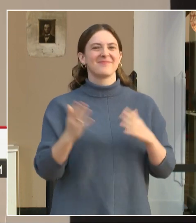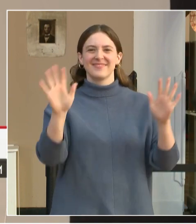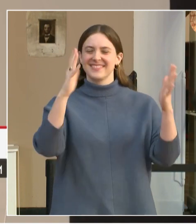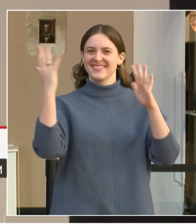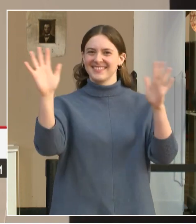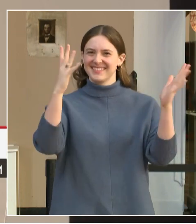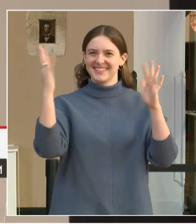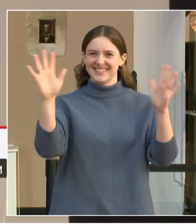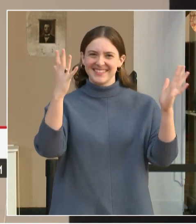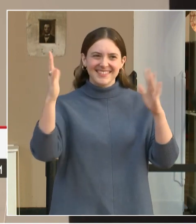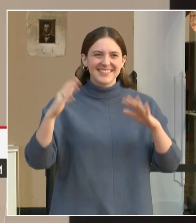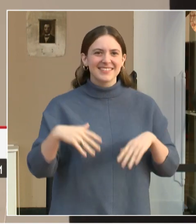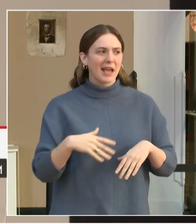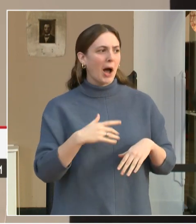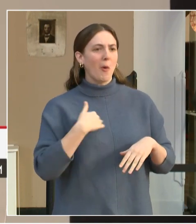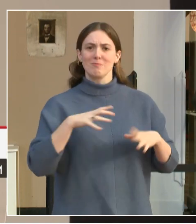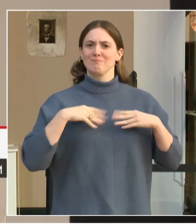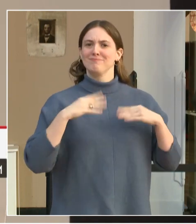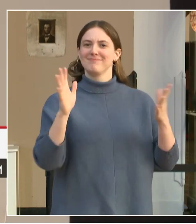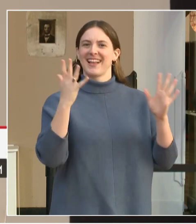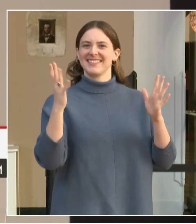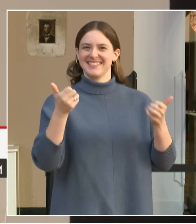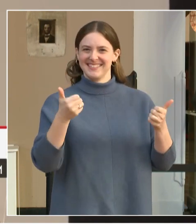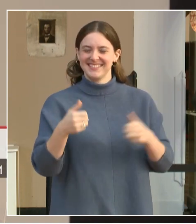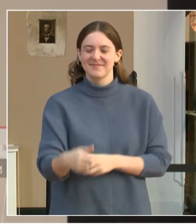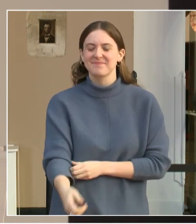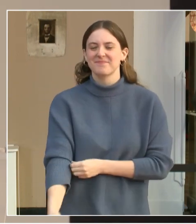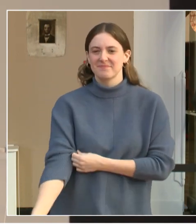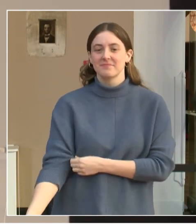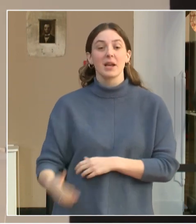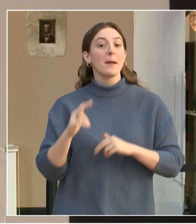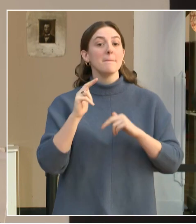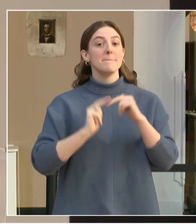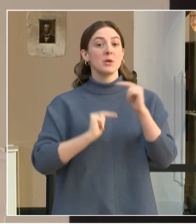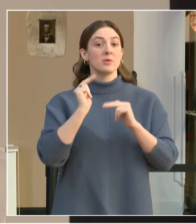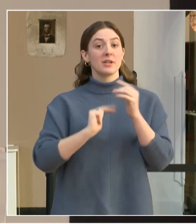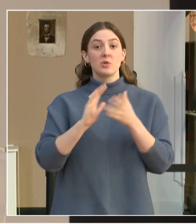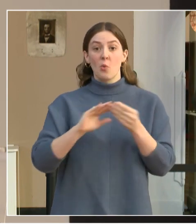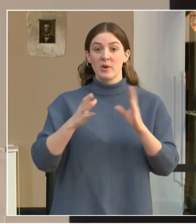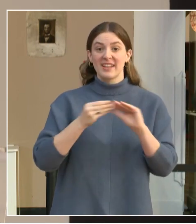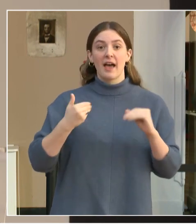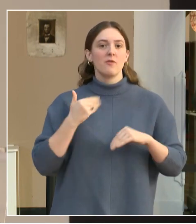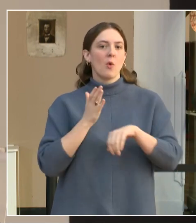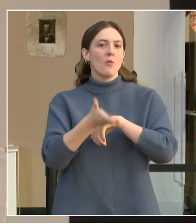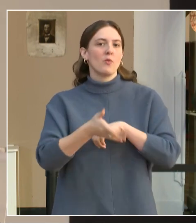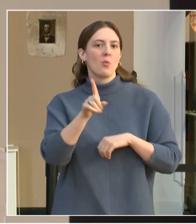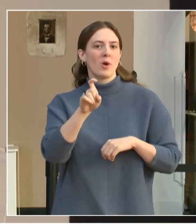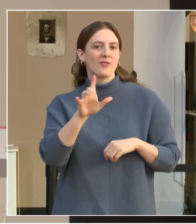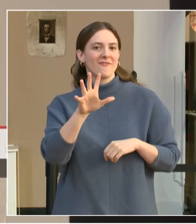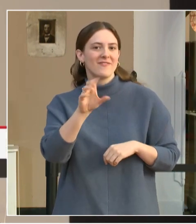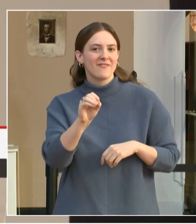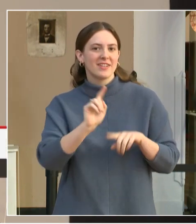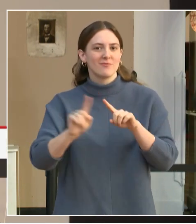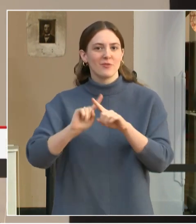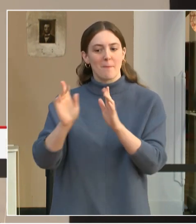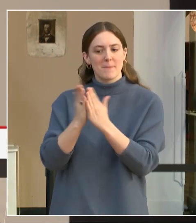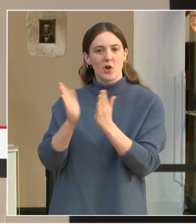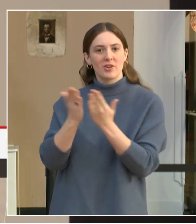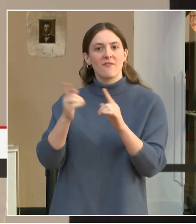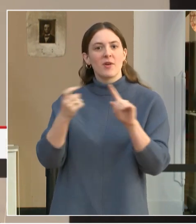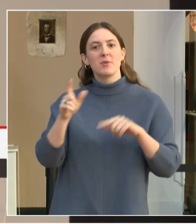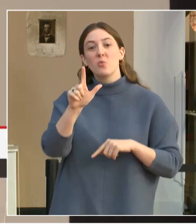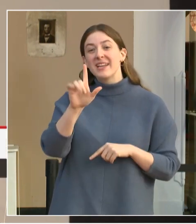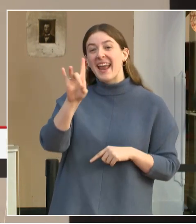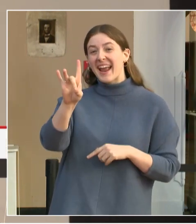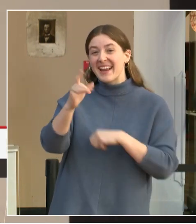Building Stories, I'll take the applause. Building Stories features over 150 books from 28 countries spanning 300 years